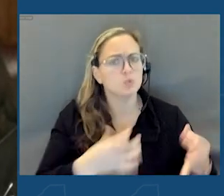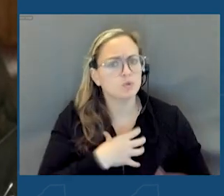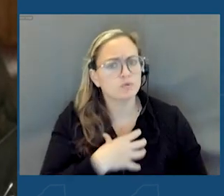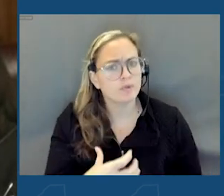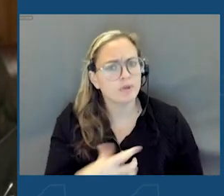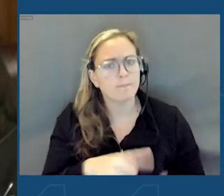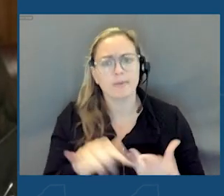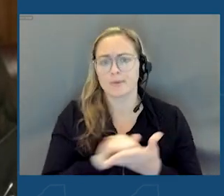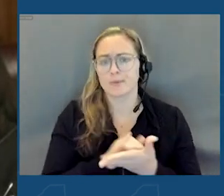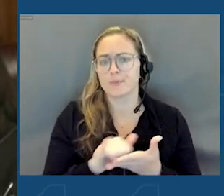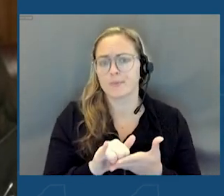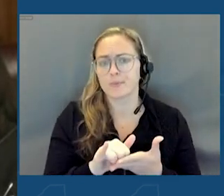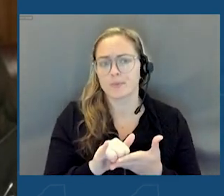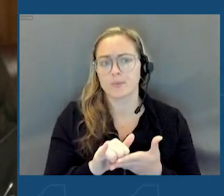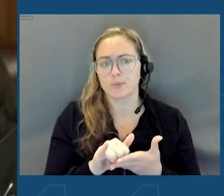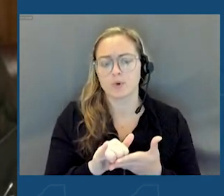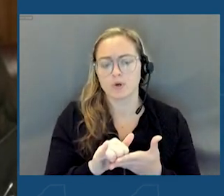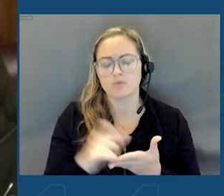York's judiciary generally.